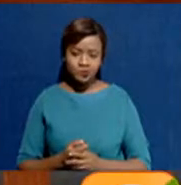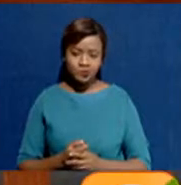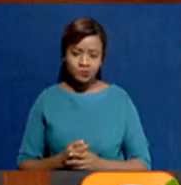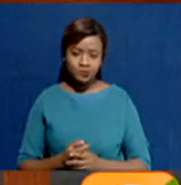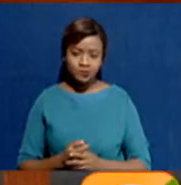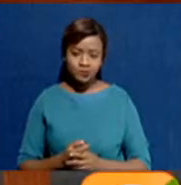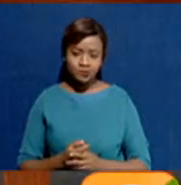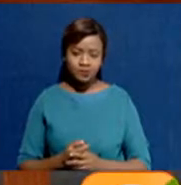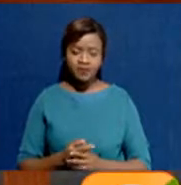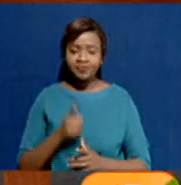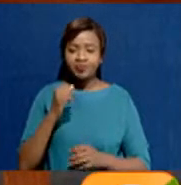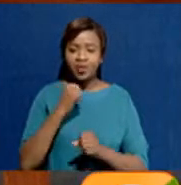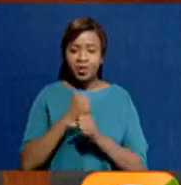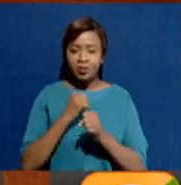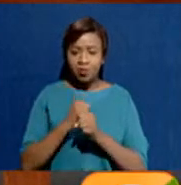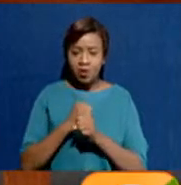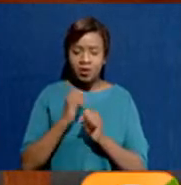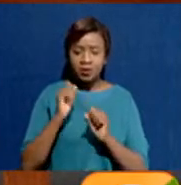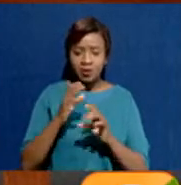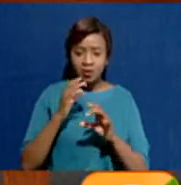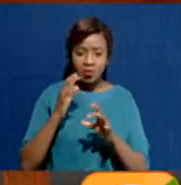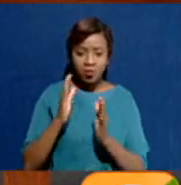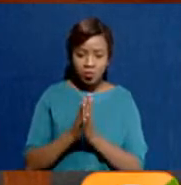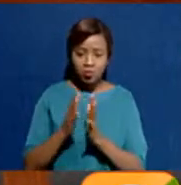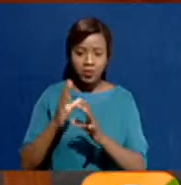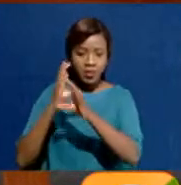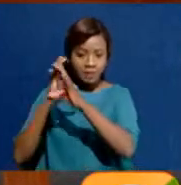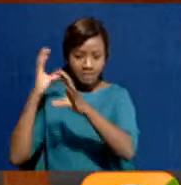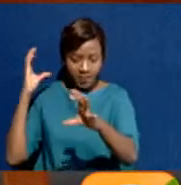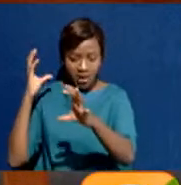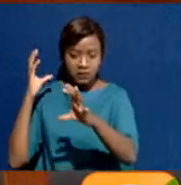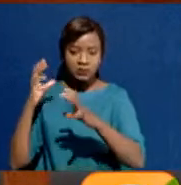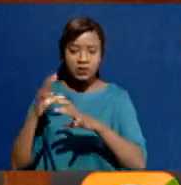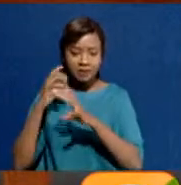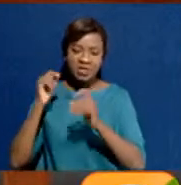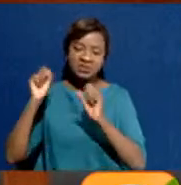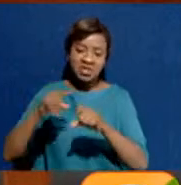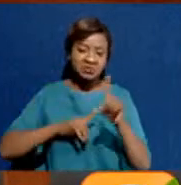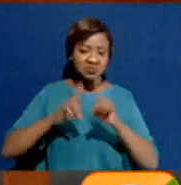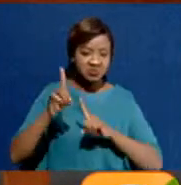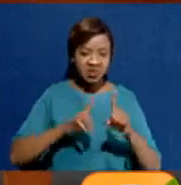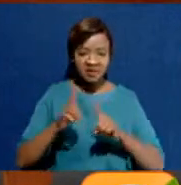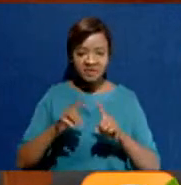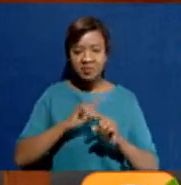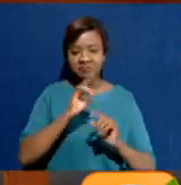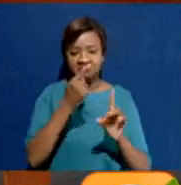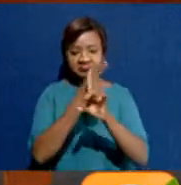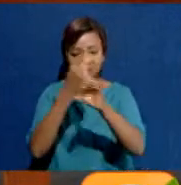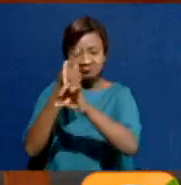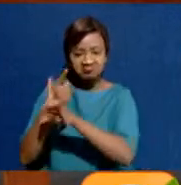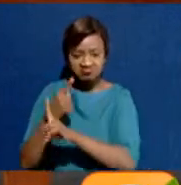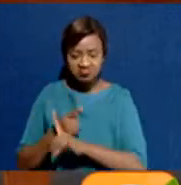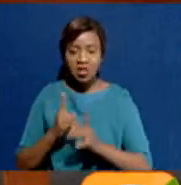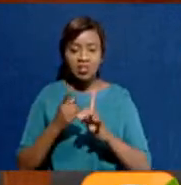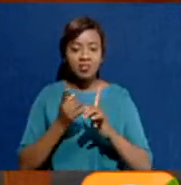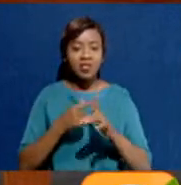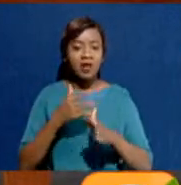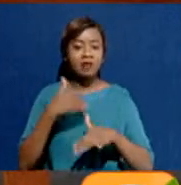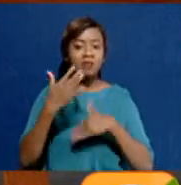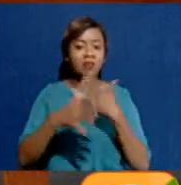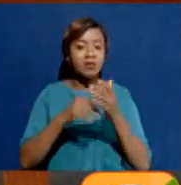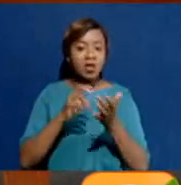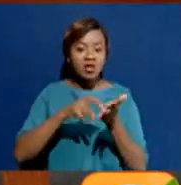after some time, he left the company and opened his own yard. It was